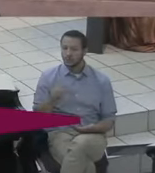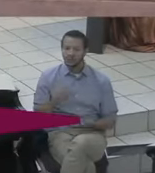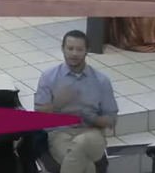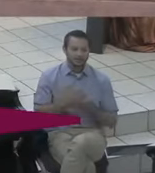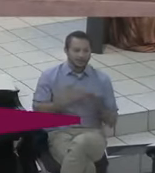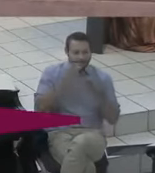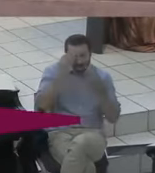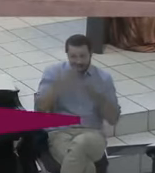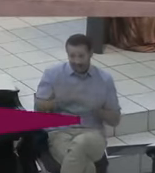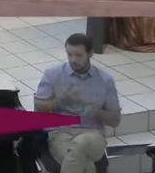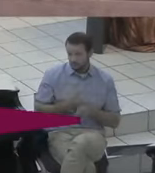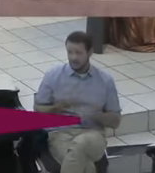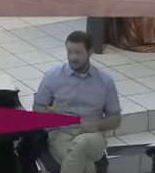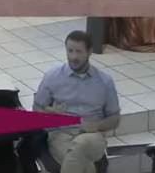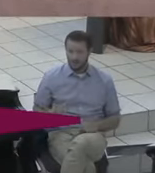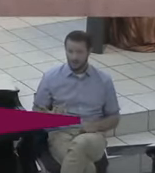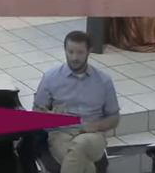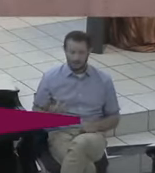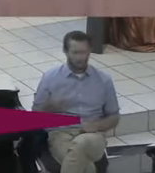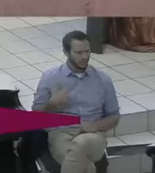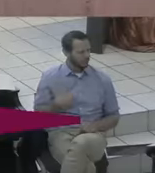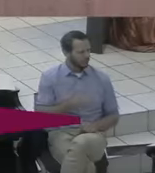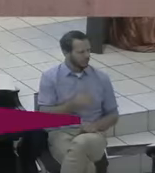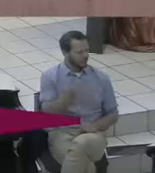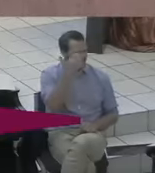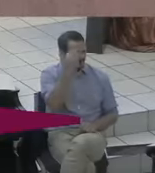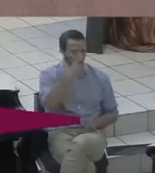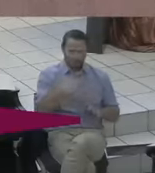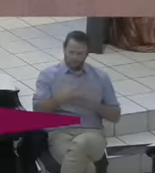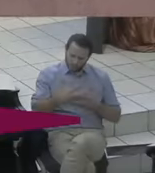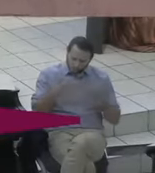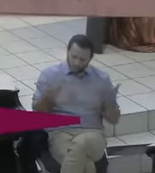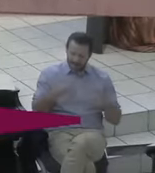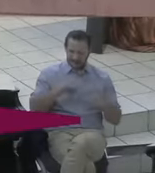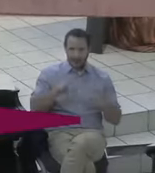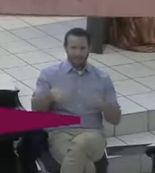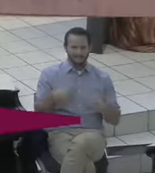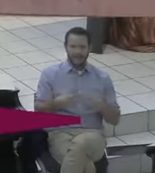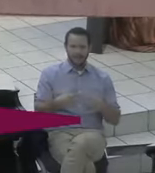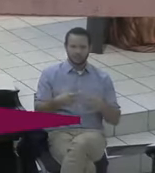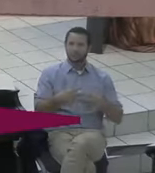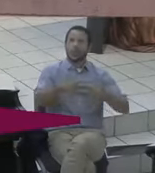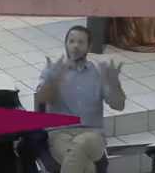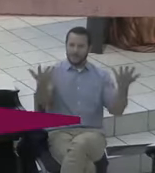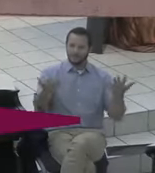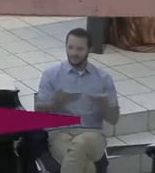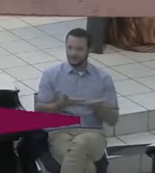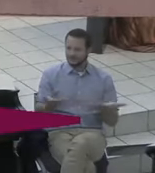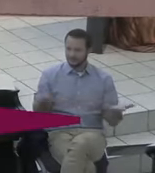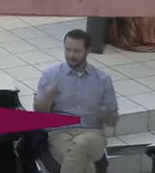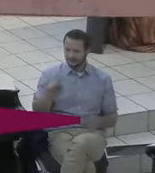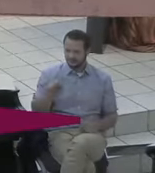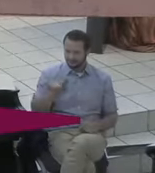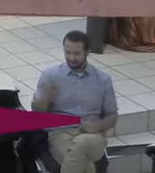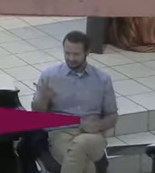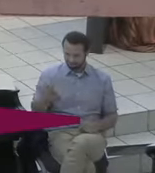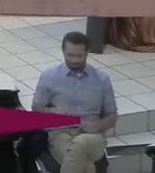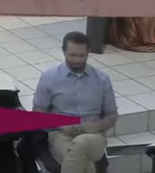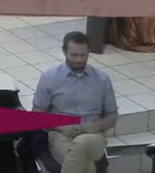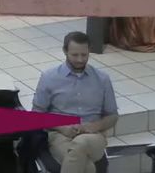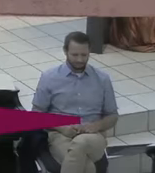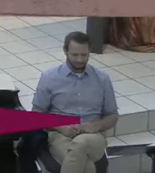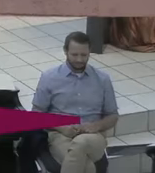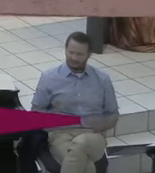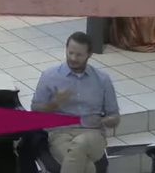of information. We know so much about so much stuff. And